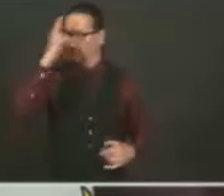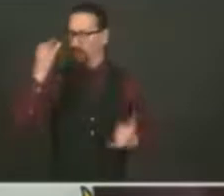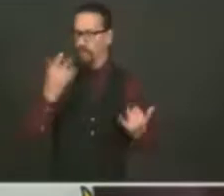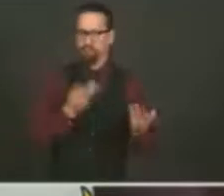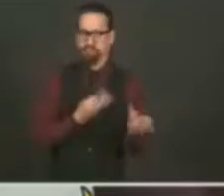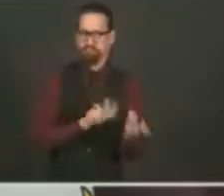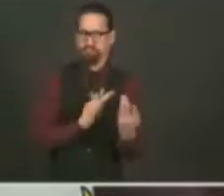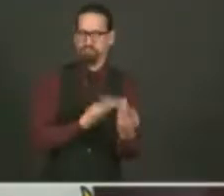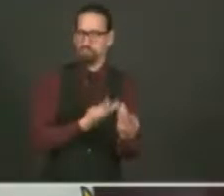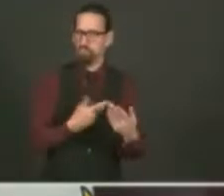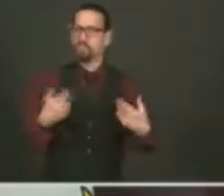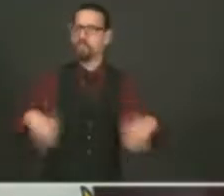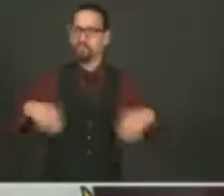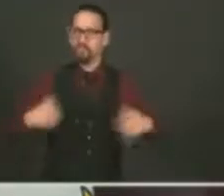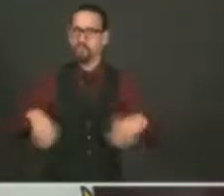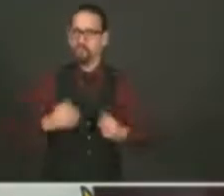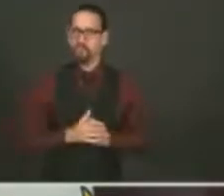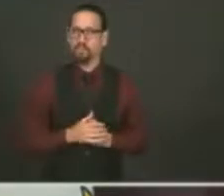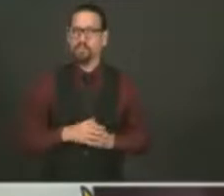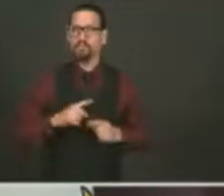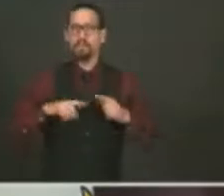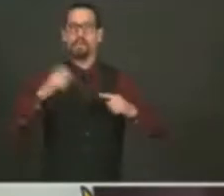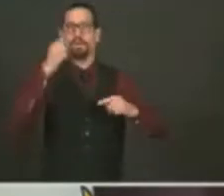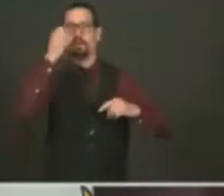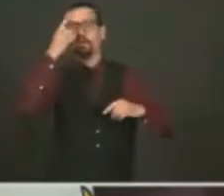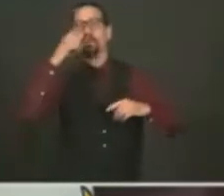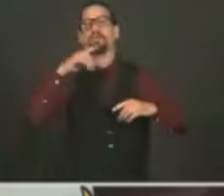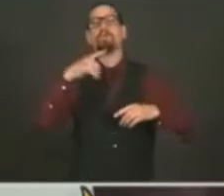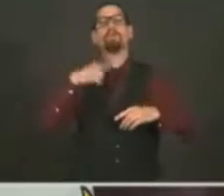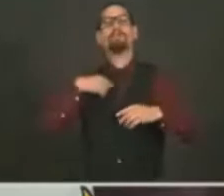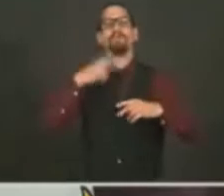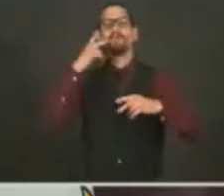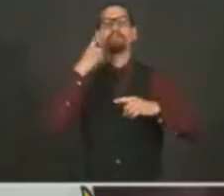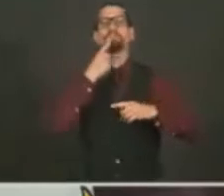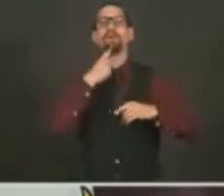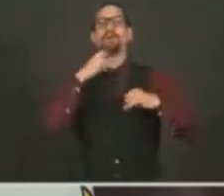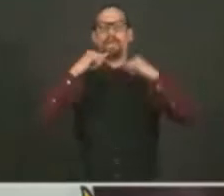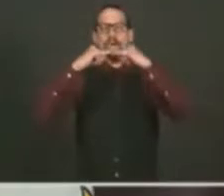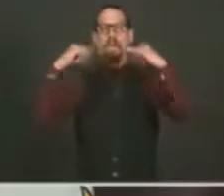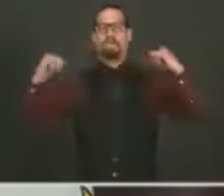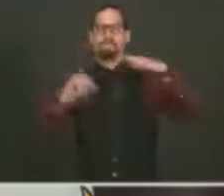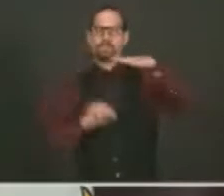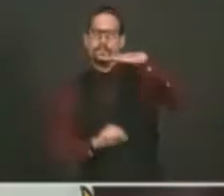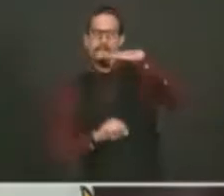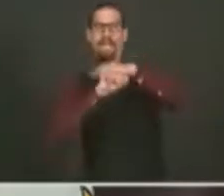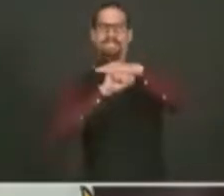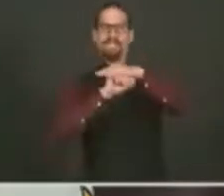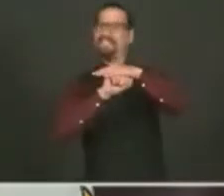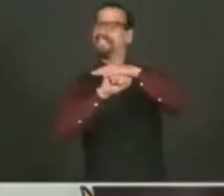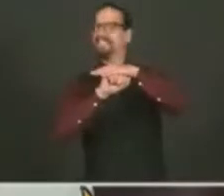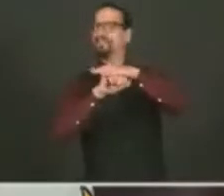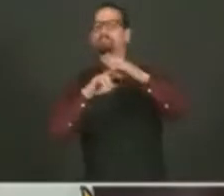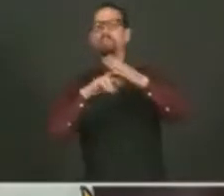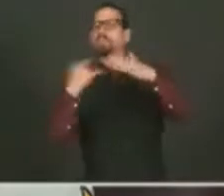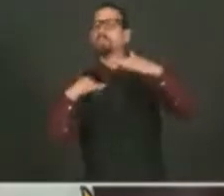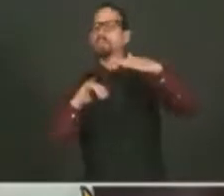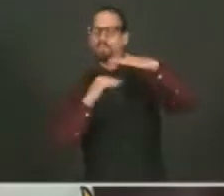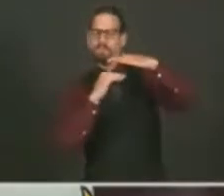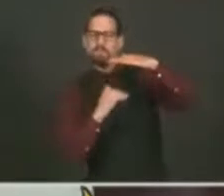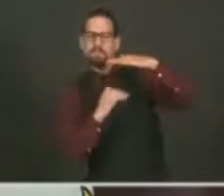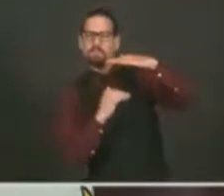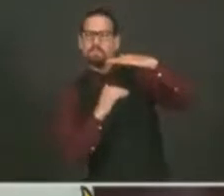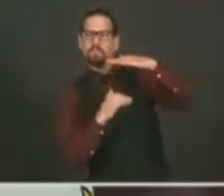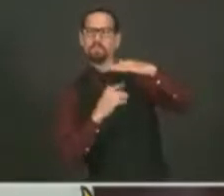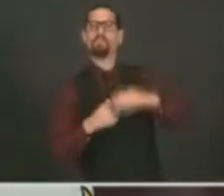our hospital capacity, well below our hospital ICU and ventilator